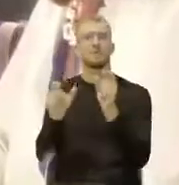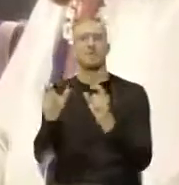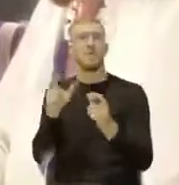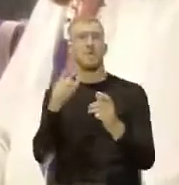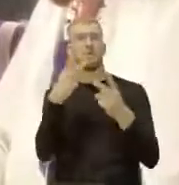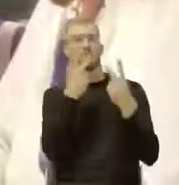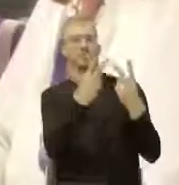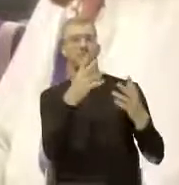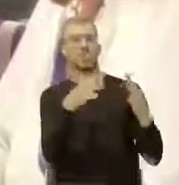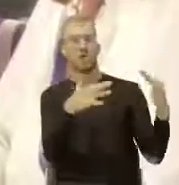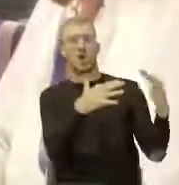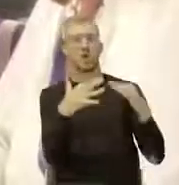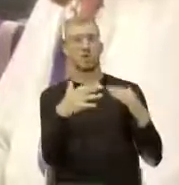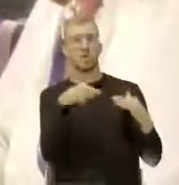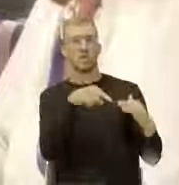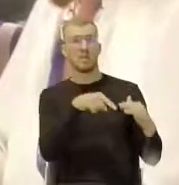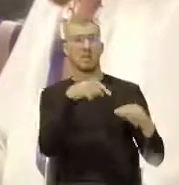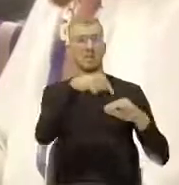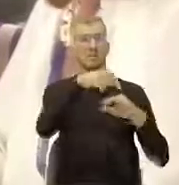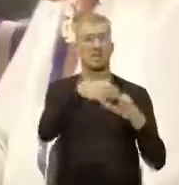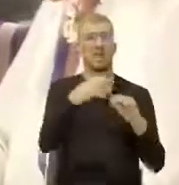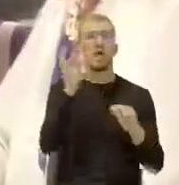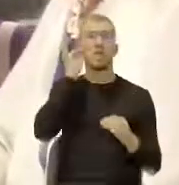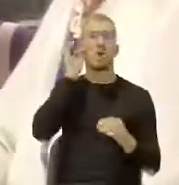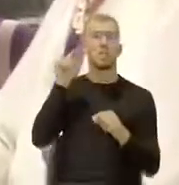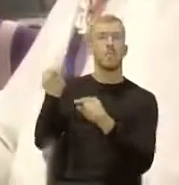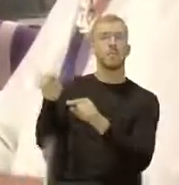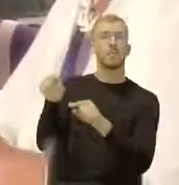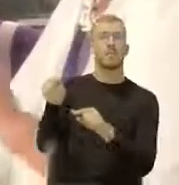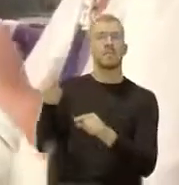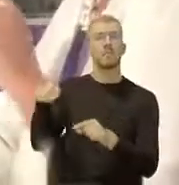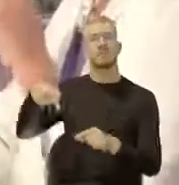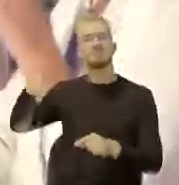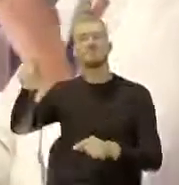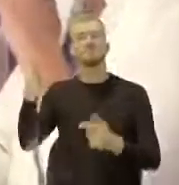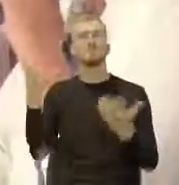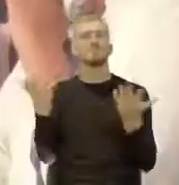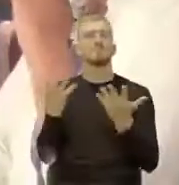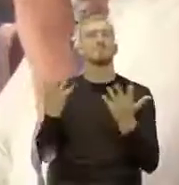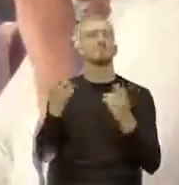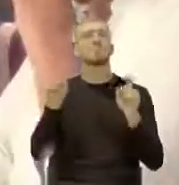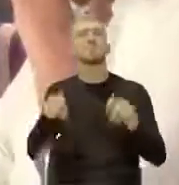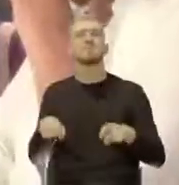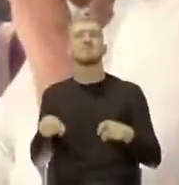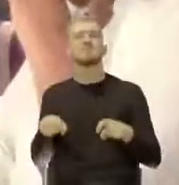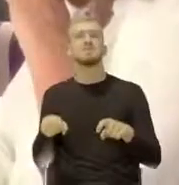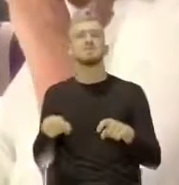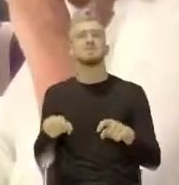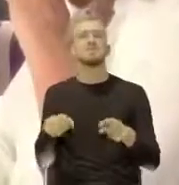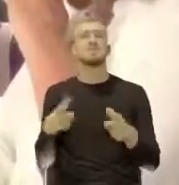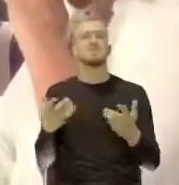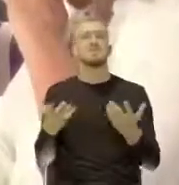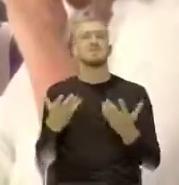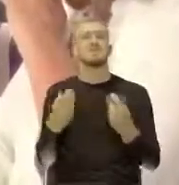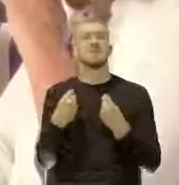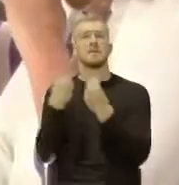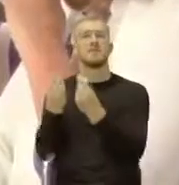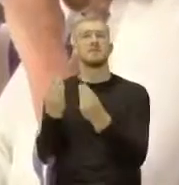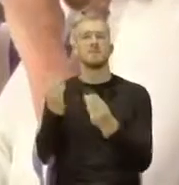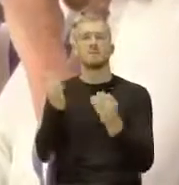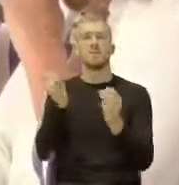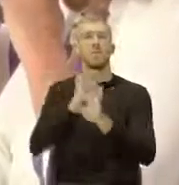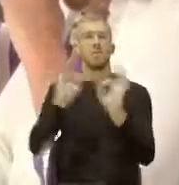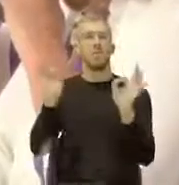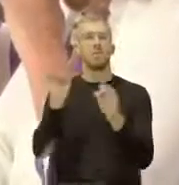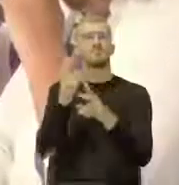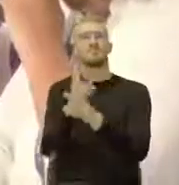forced to unpaid care work instead of realizing their potential, no agenda, no